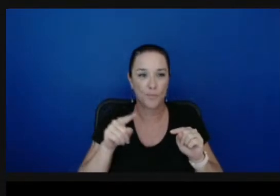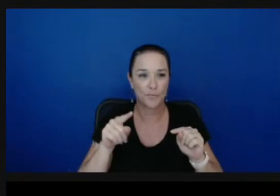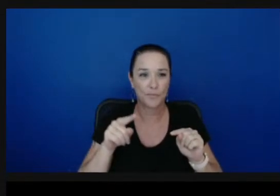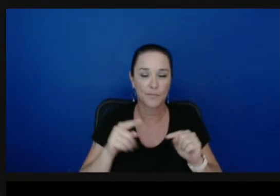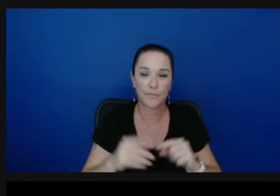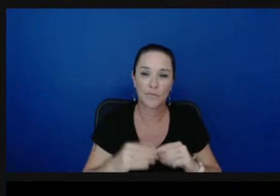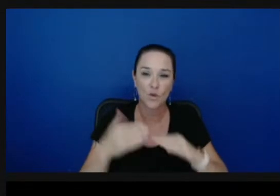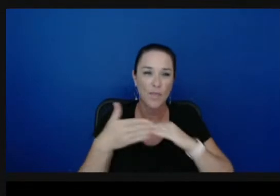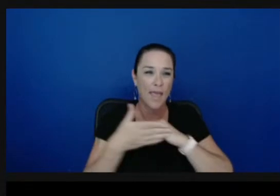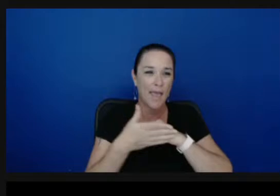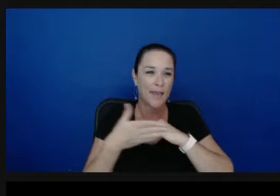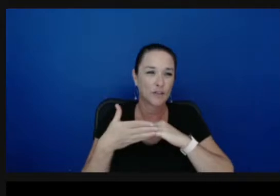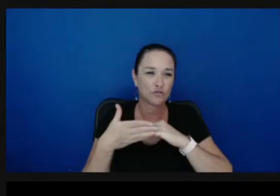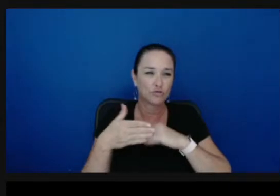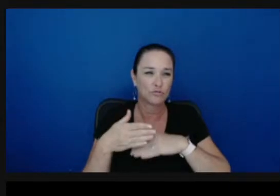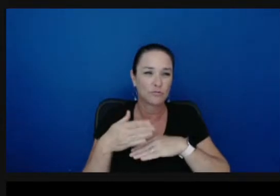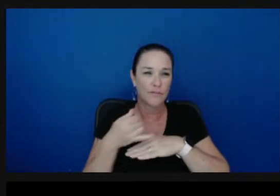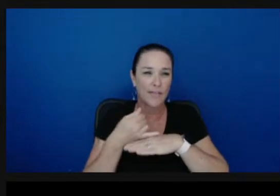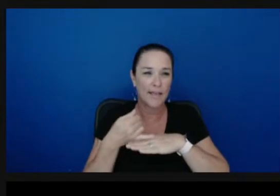And so